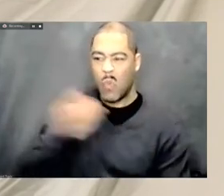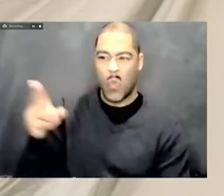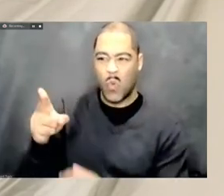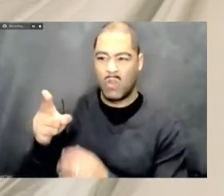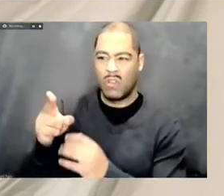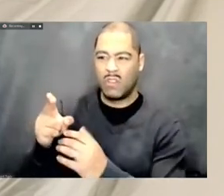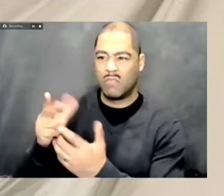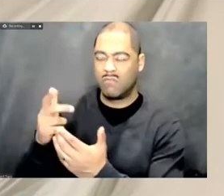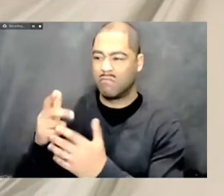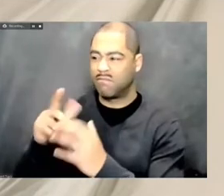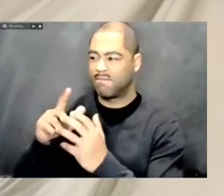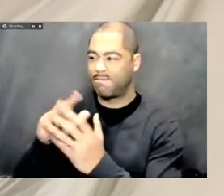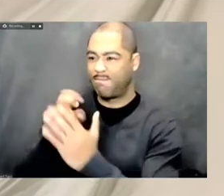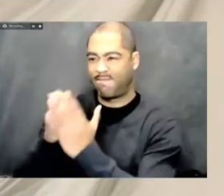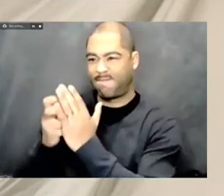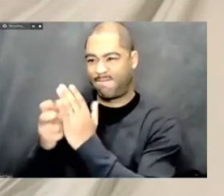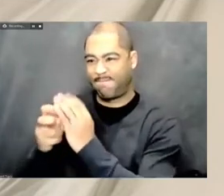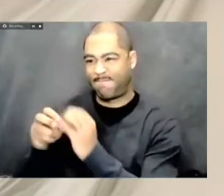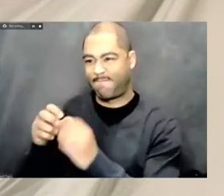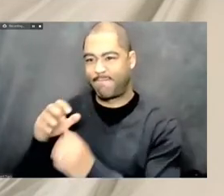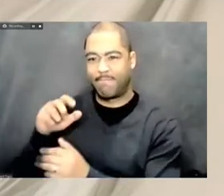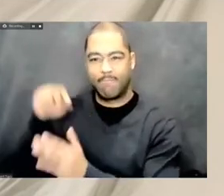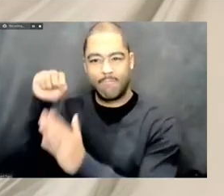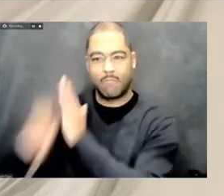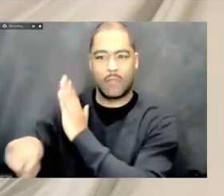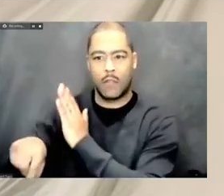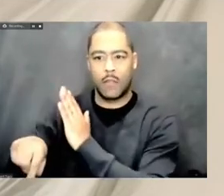Dinner wasn't ready on time.